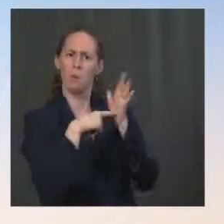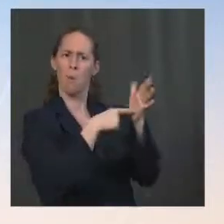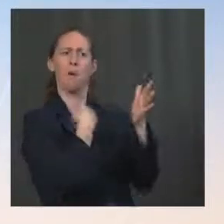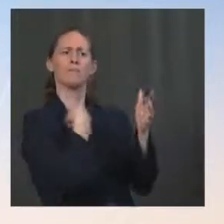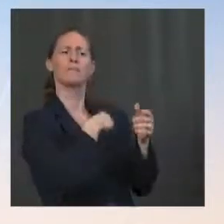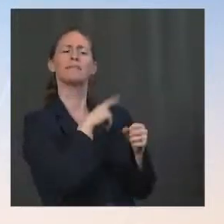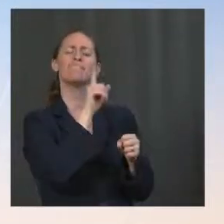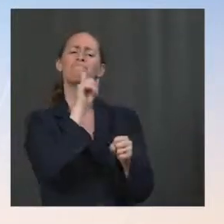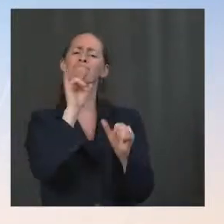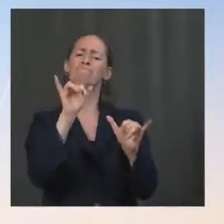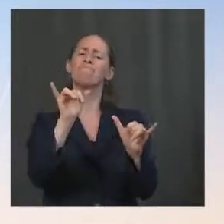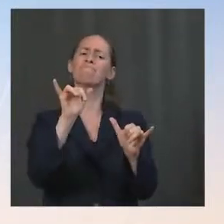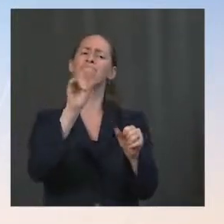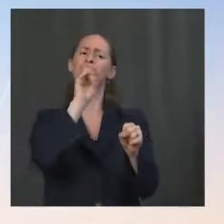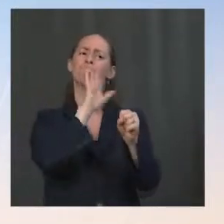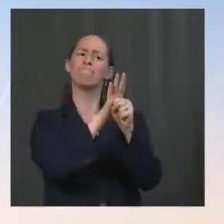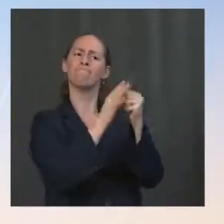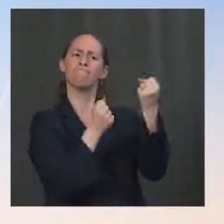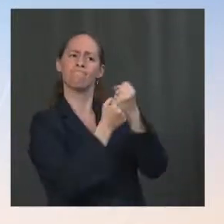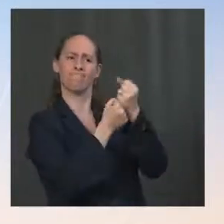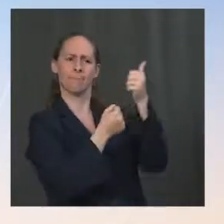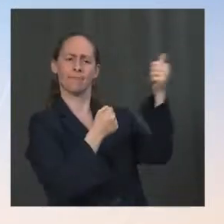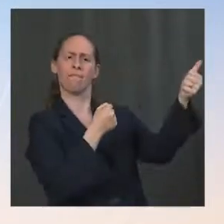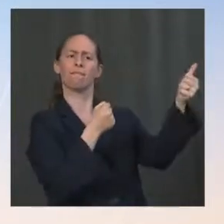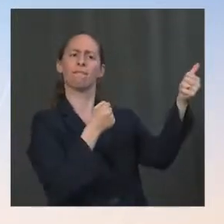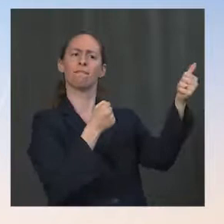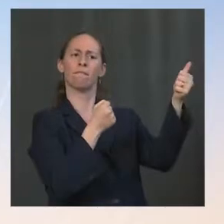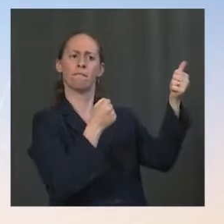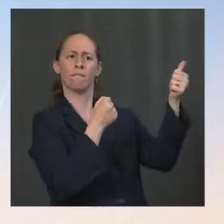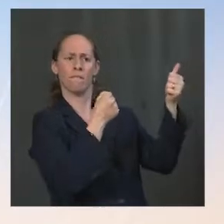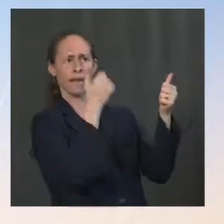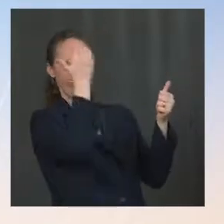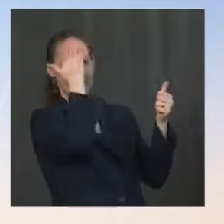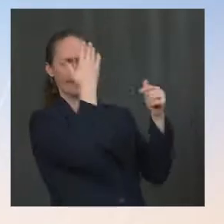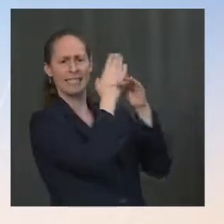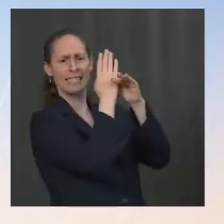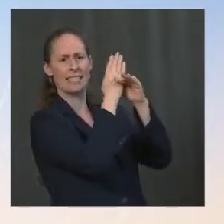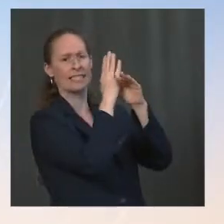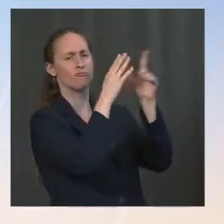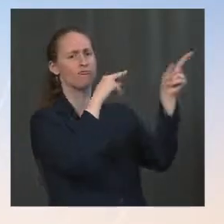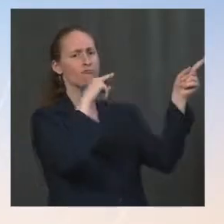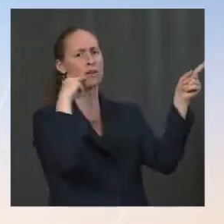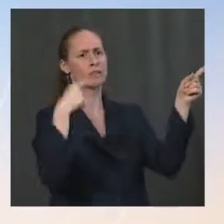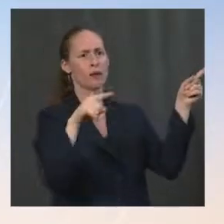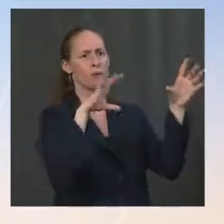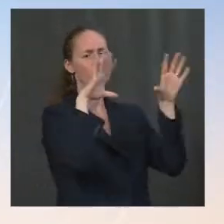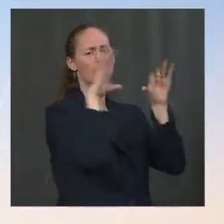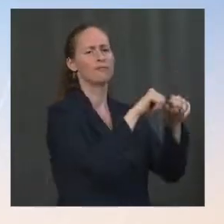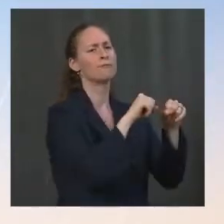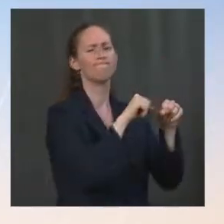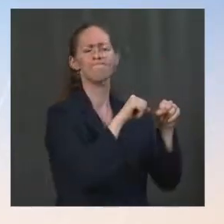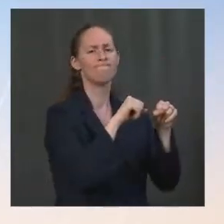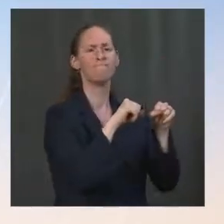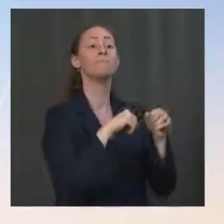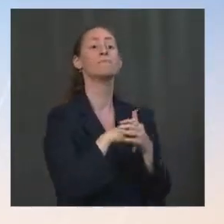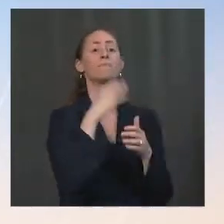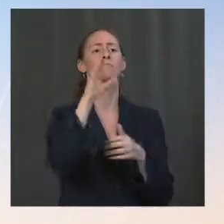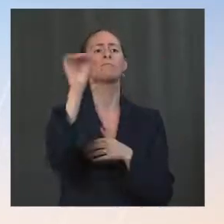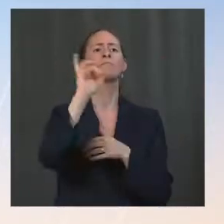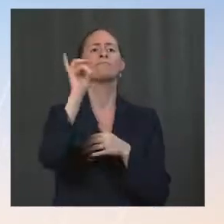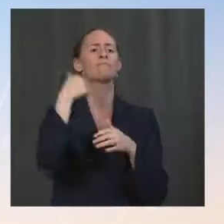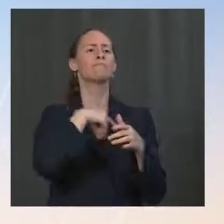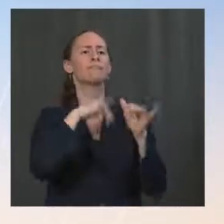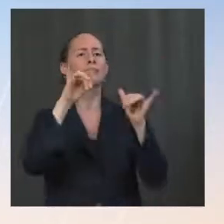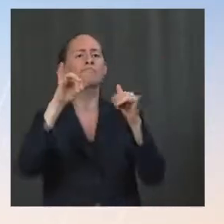territorial integrity in the face of Russia's ongoing aggression in the Donbass and Crimea, our close cooperation on energy security, and our backing for